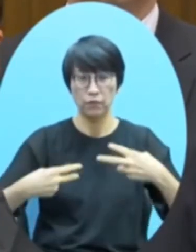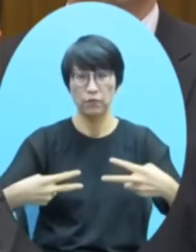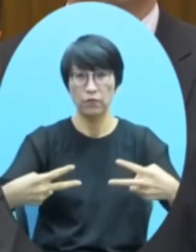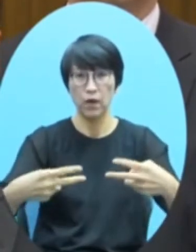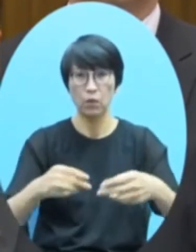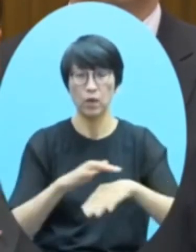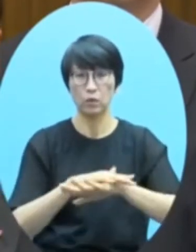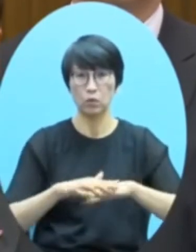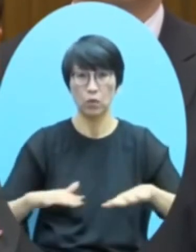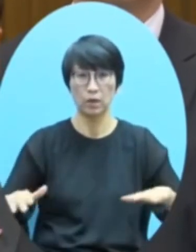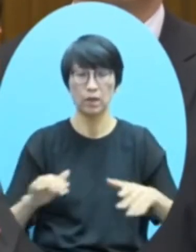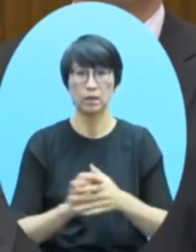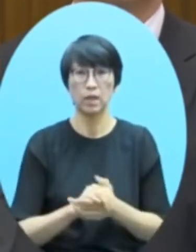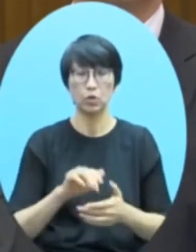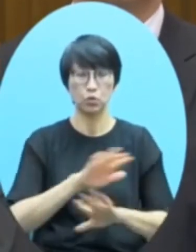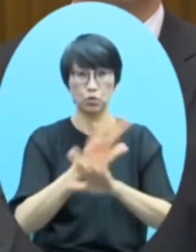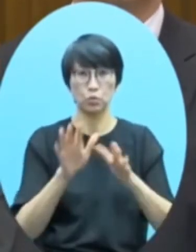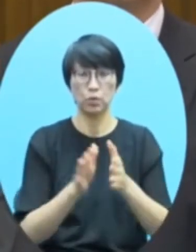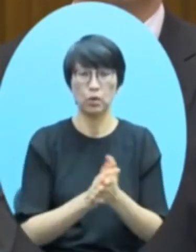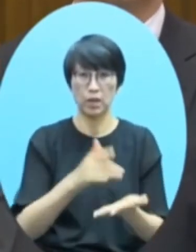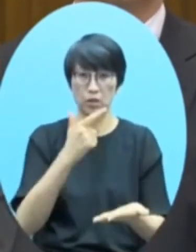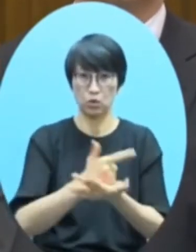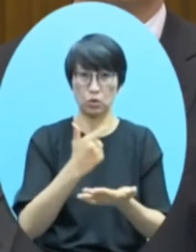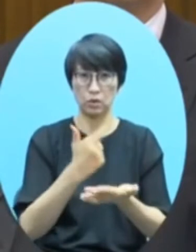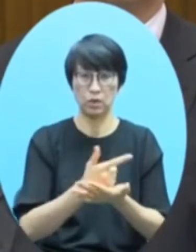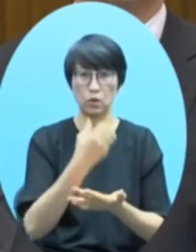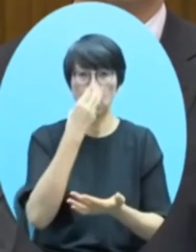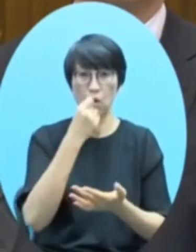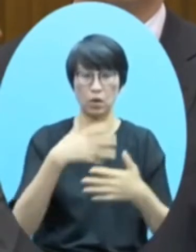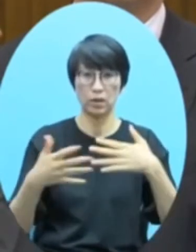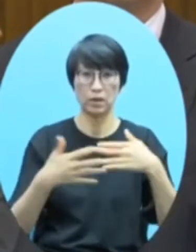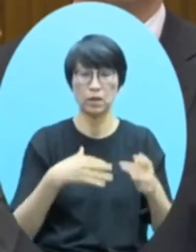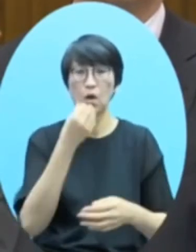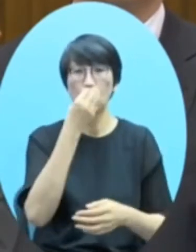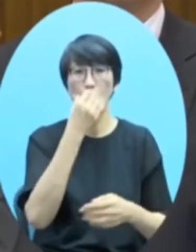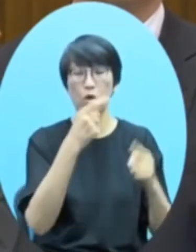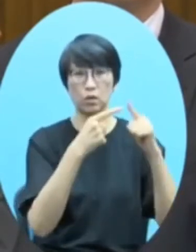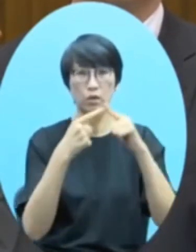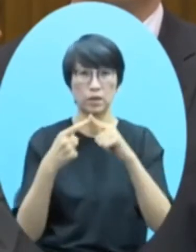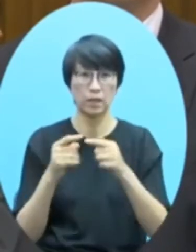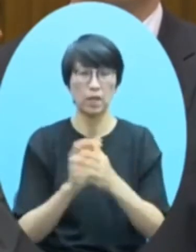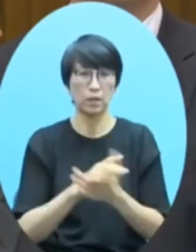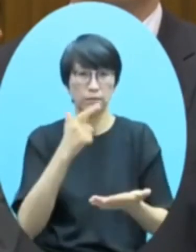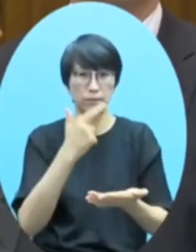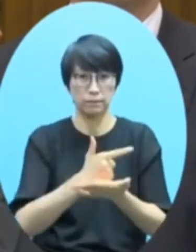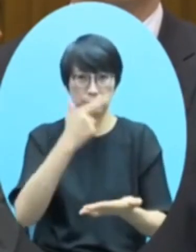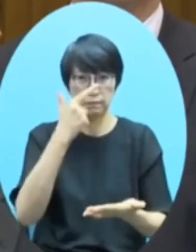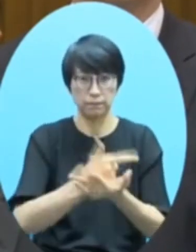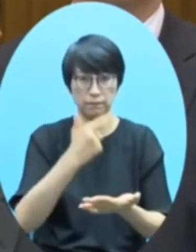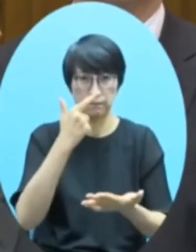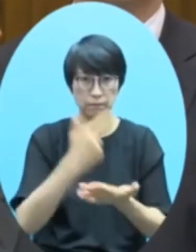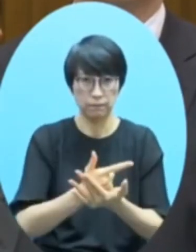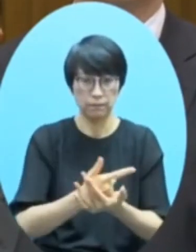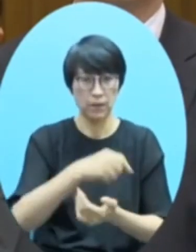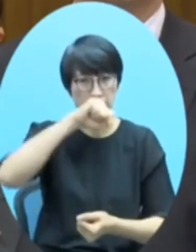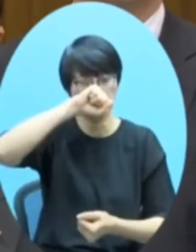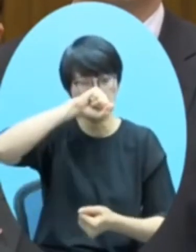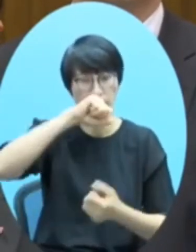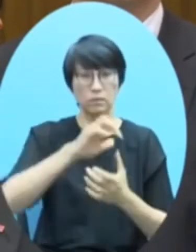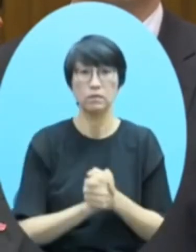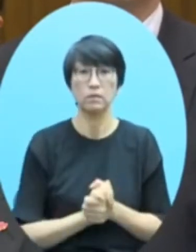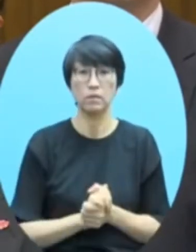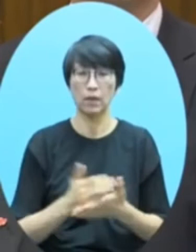are all important elements that the Hong Kong people value very much. We are